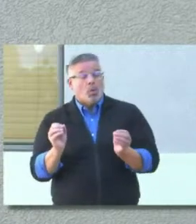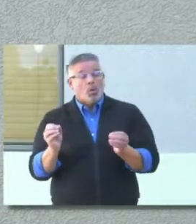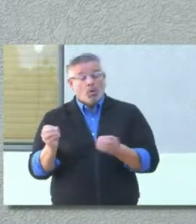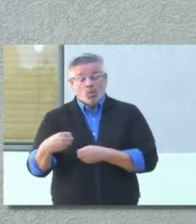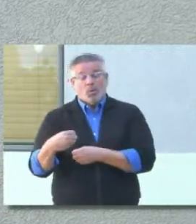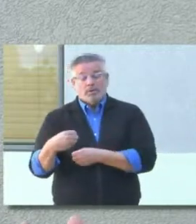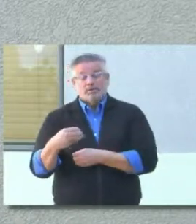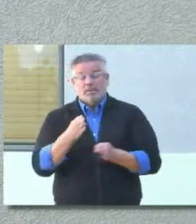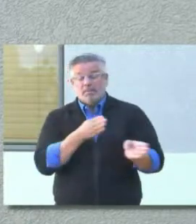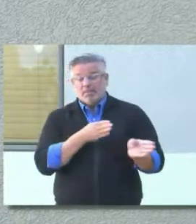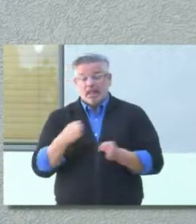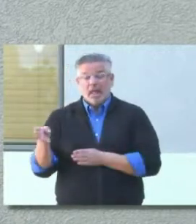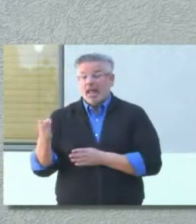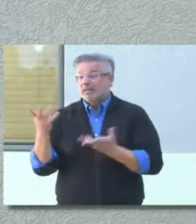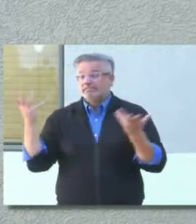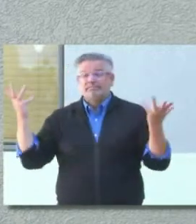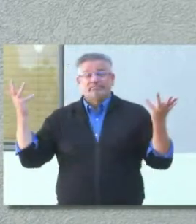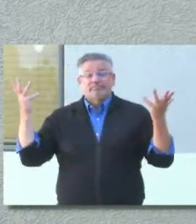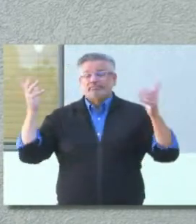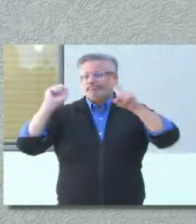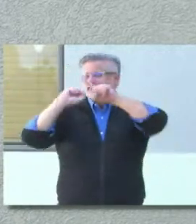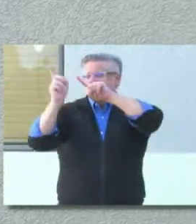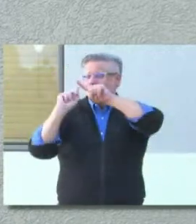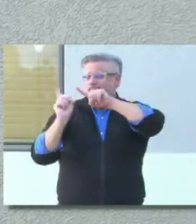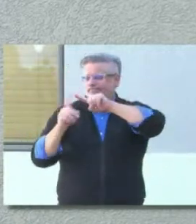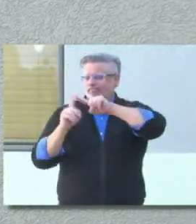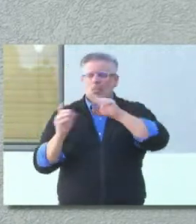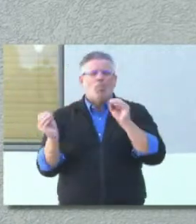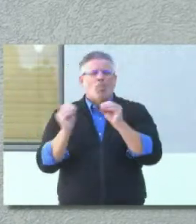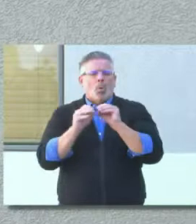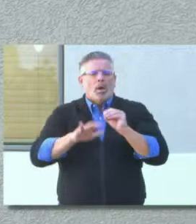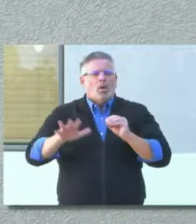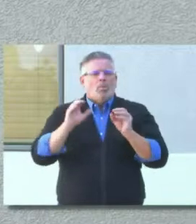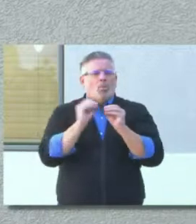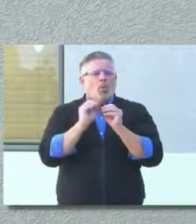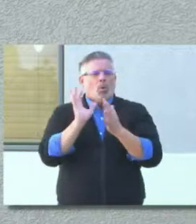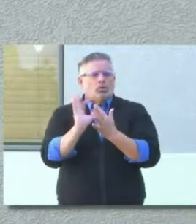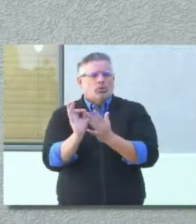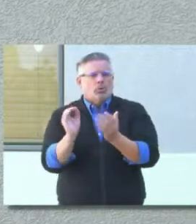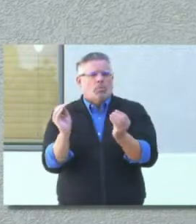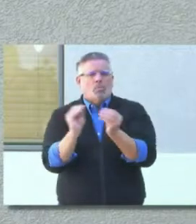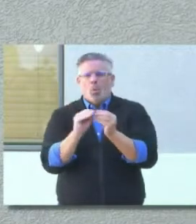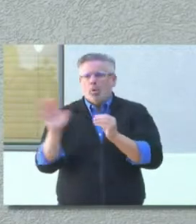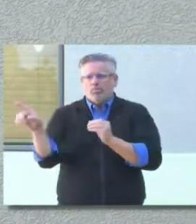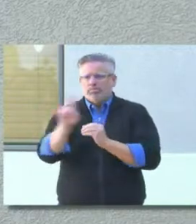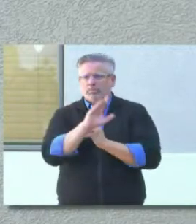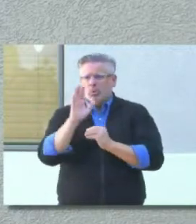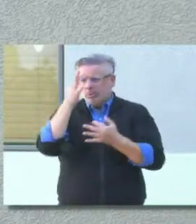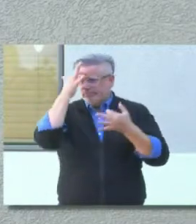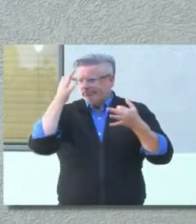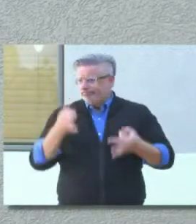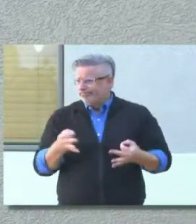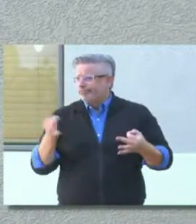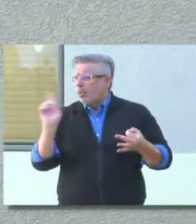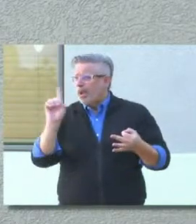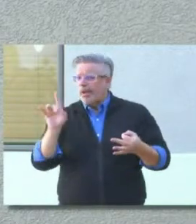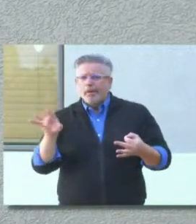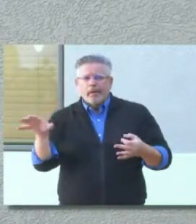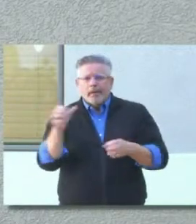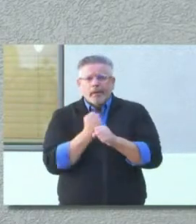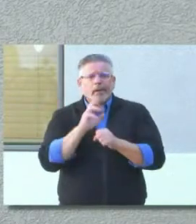your plans, I mean, across the spectrum, more locations, more choice. You have more voice in terms of those